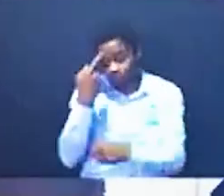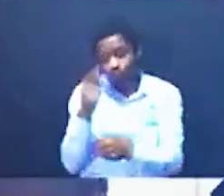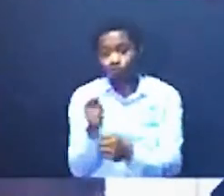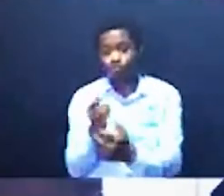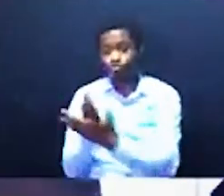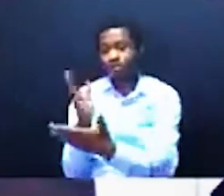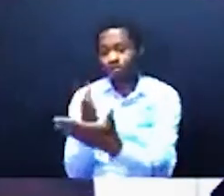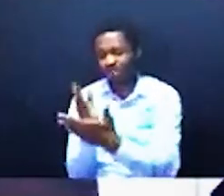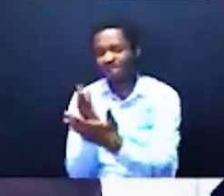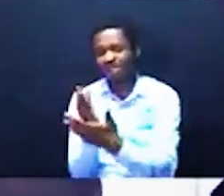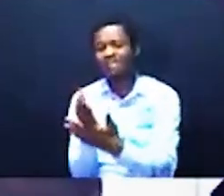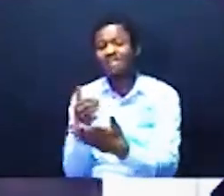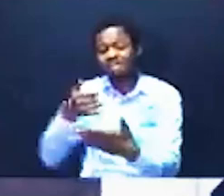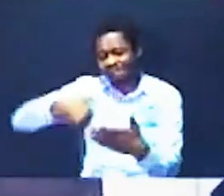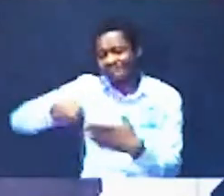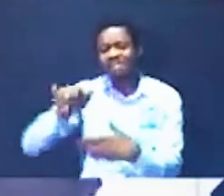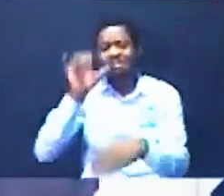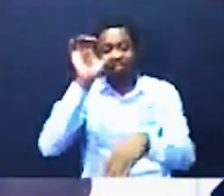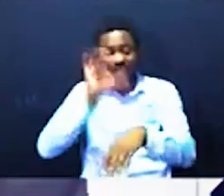righteousness.